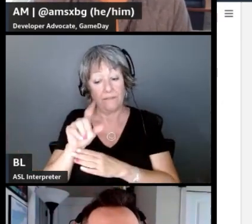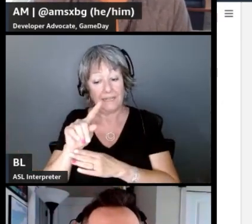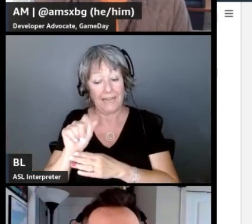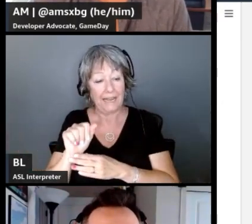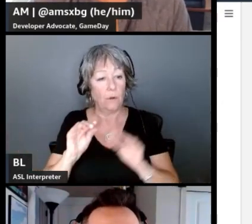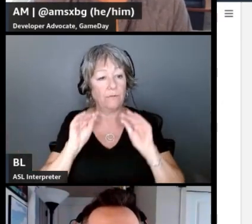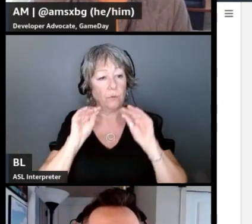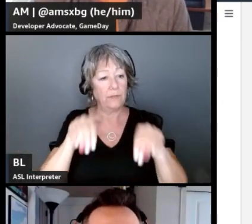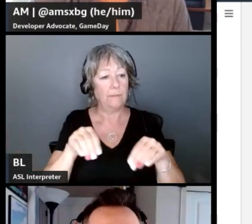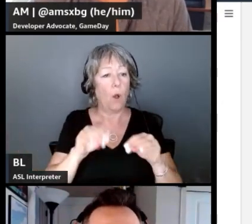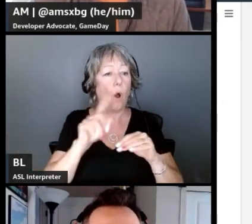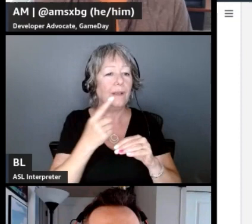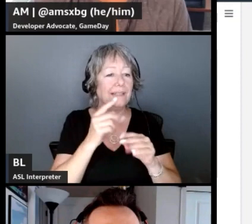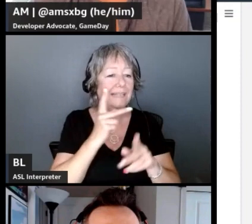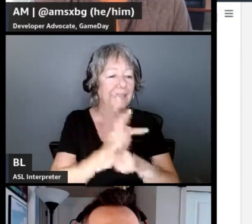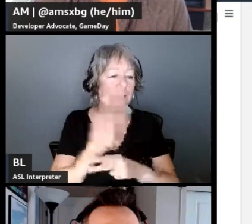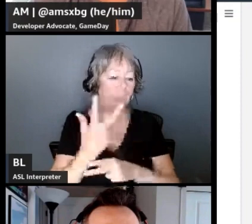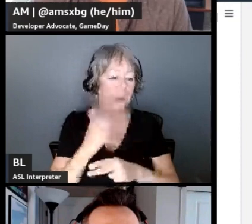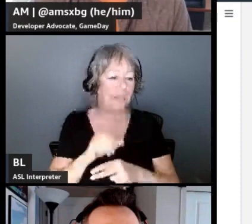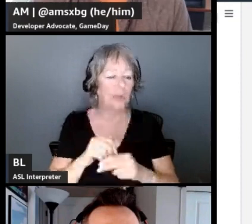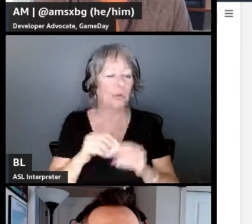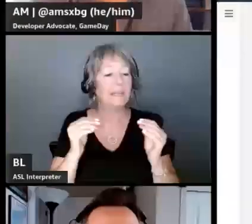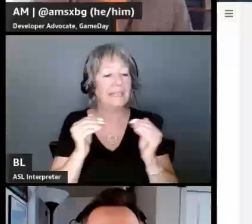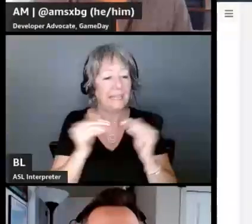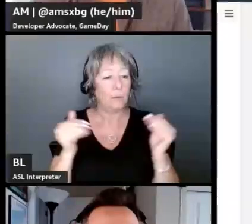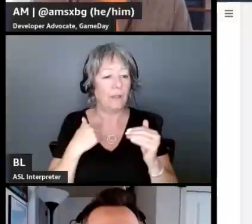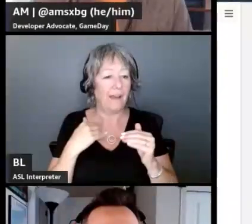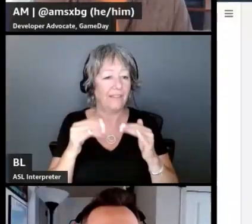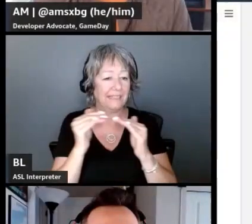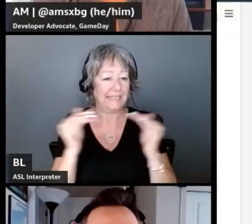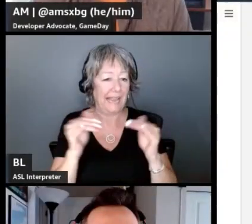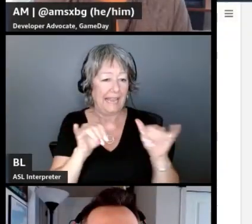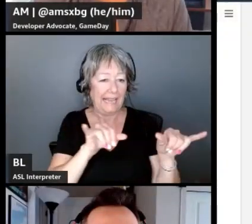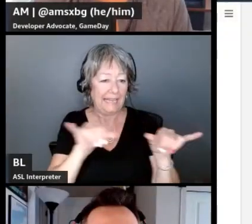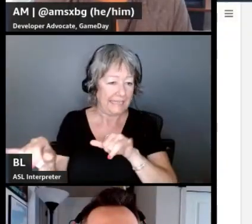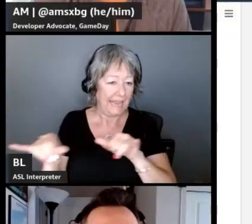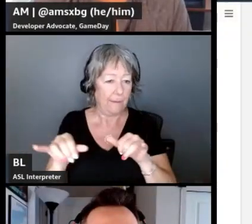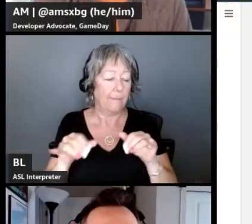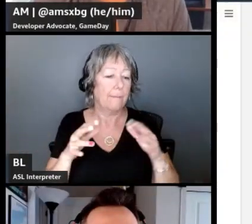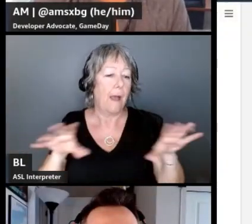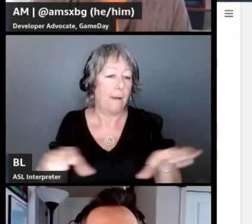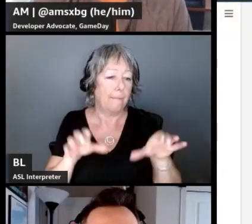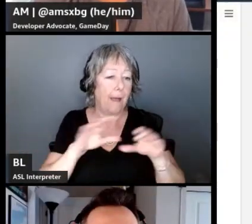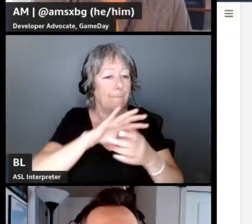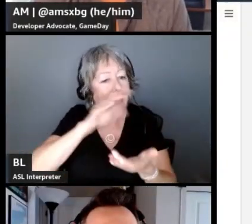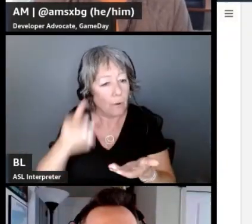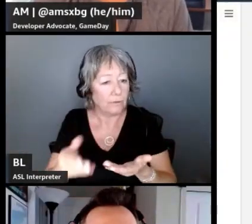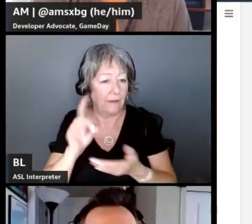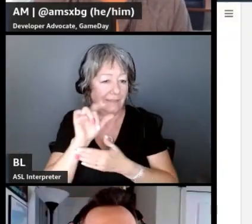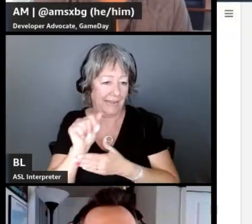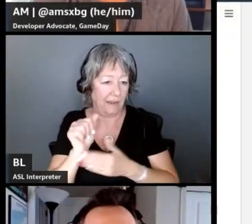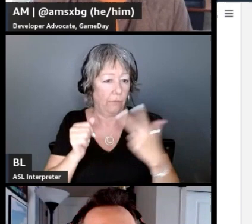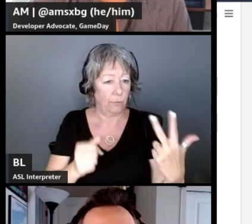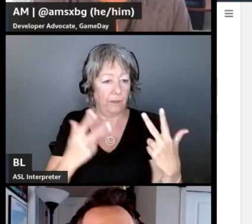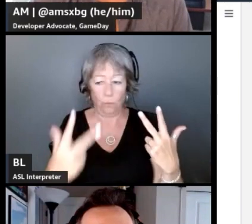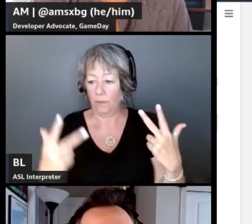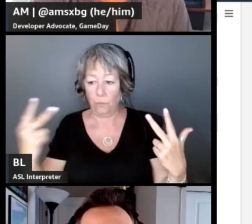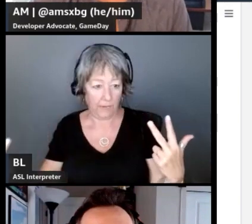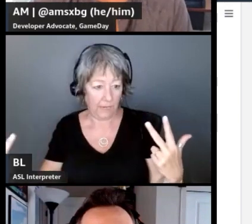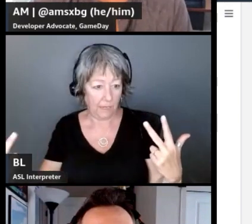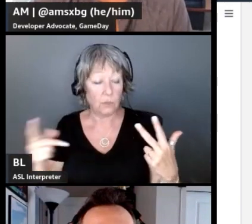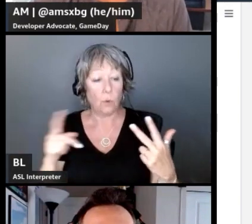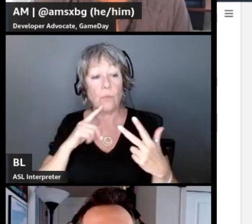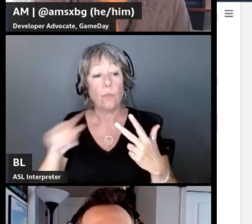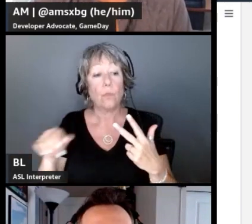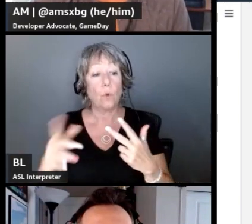of 3 so that each AZ has equal number of data. This is what ensures consistent performance. So to add those additional copies of data, they